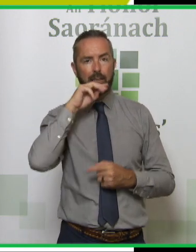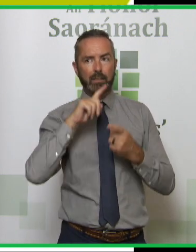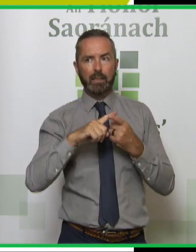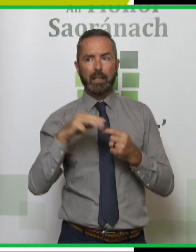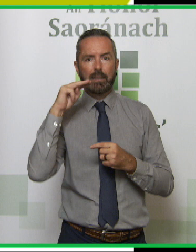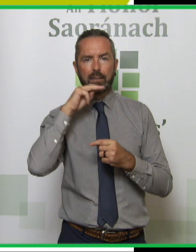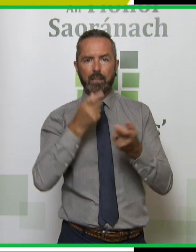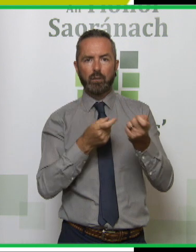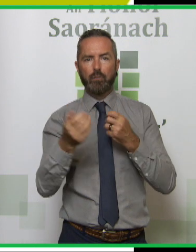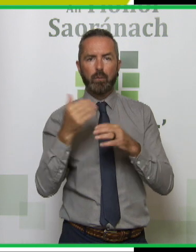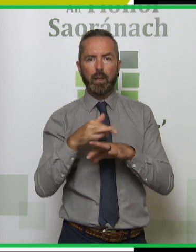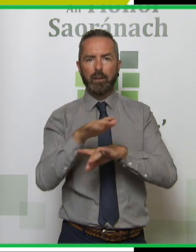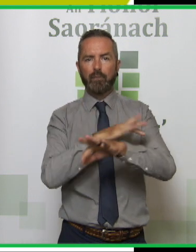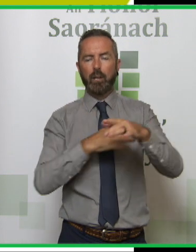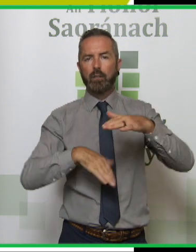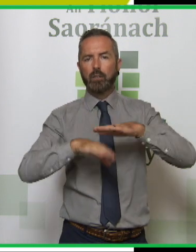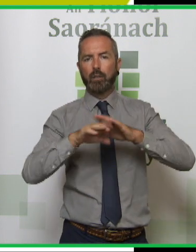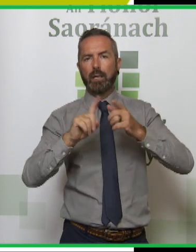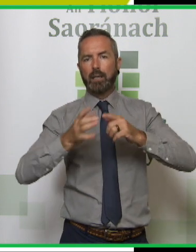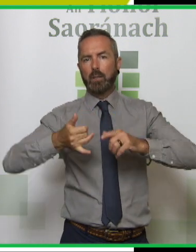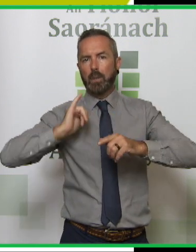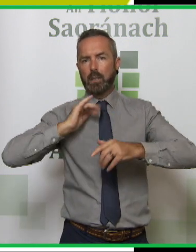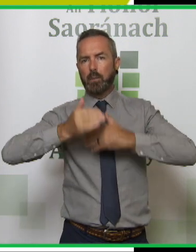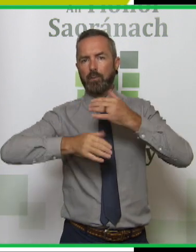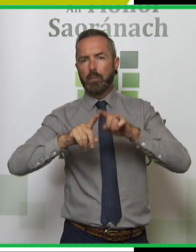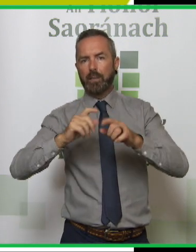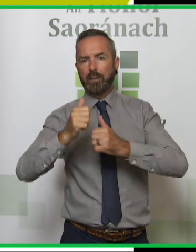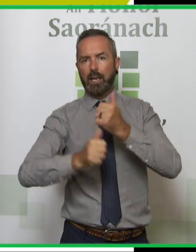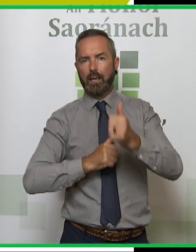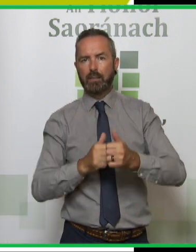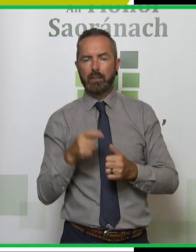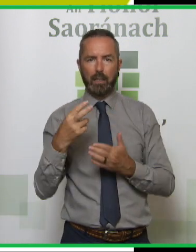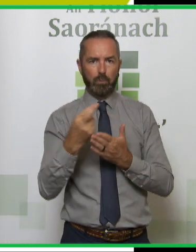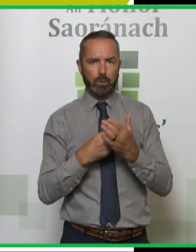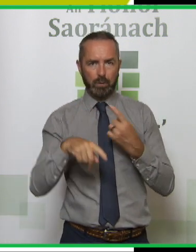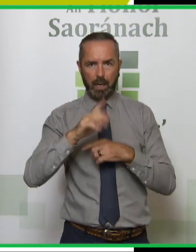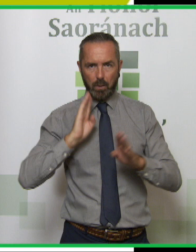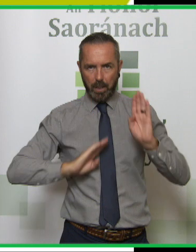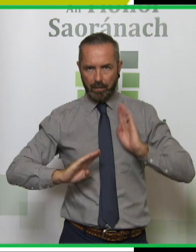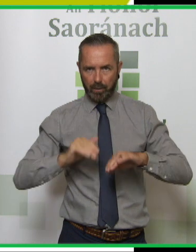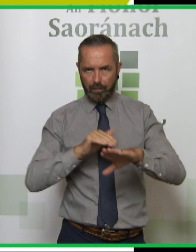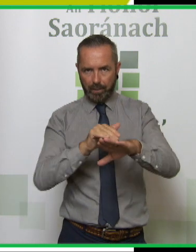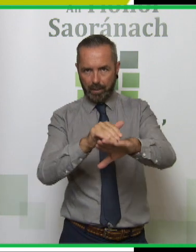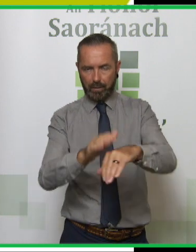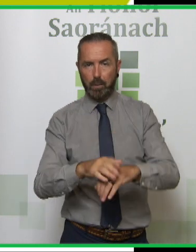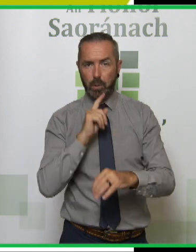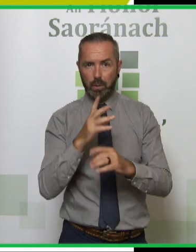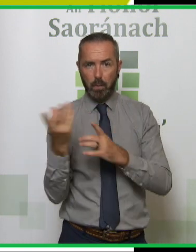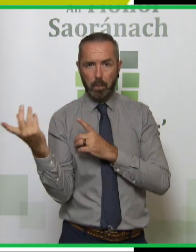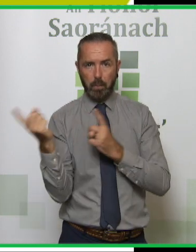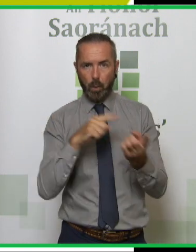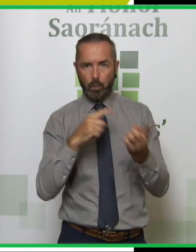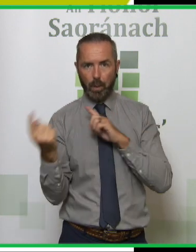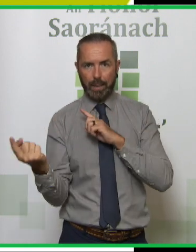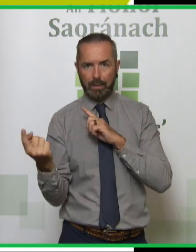by environmental constraints and our ability to perform different actions, and that results in behaviour. But this goes in both directions. If you cast your mind back